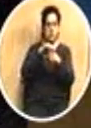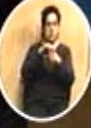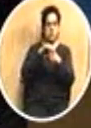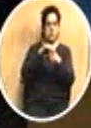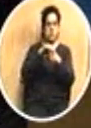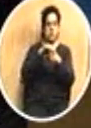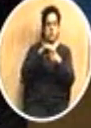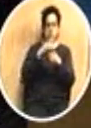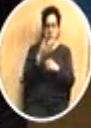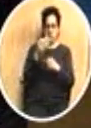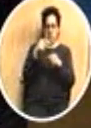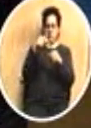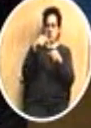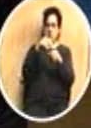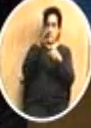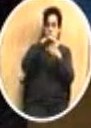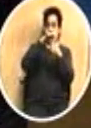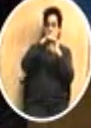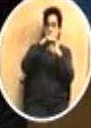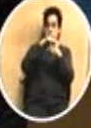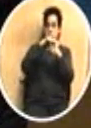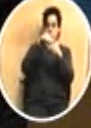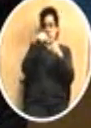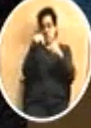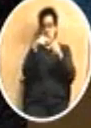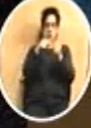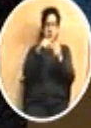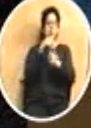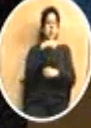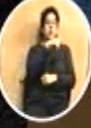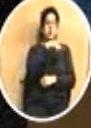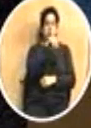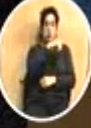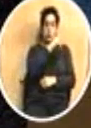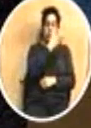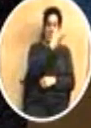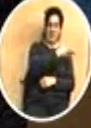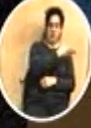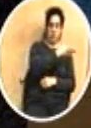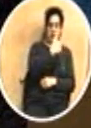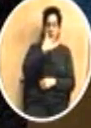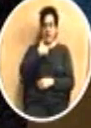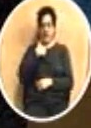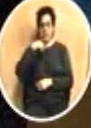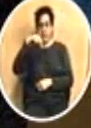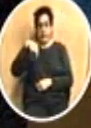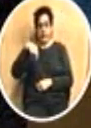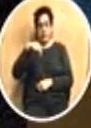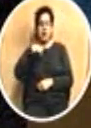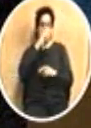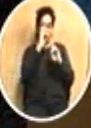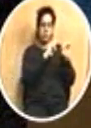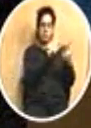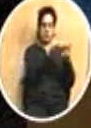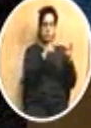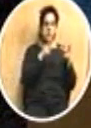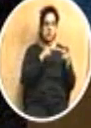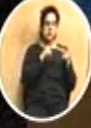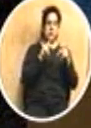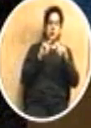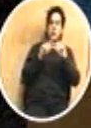thing called a vote put you there and me over here. I have to respect your position. But when you do